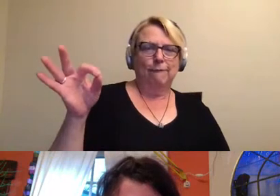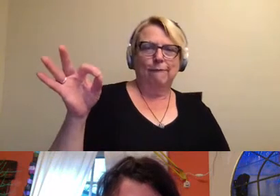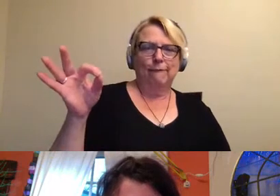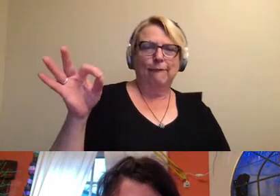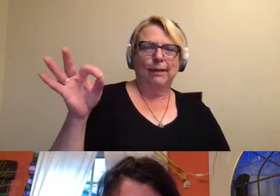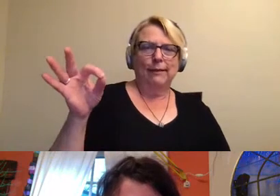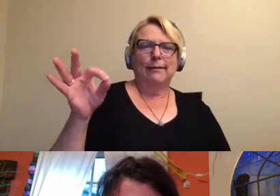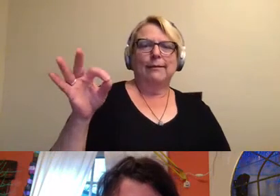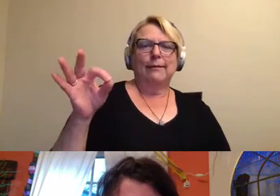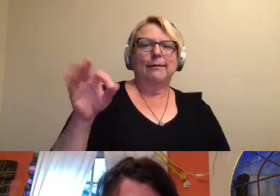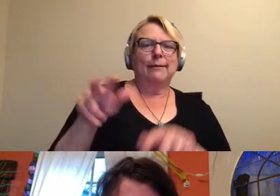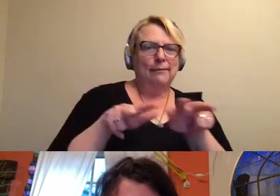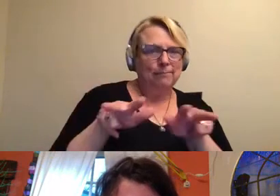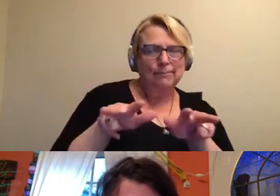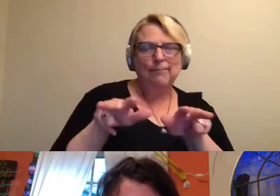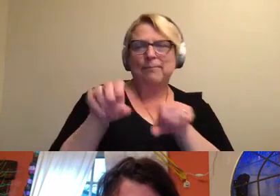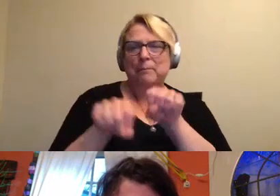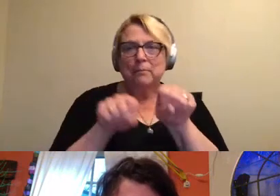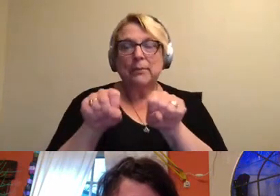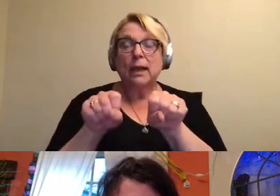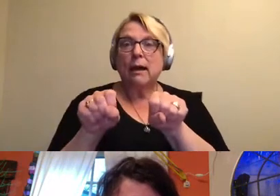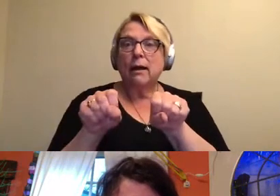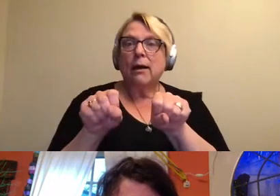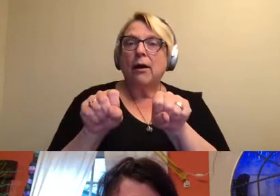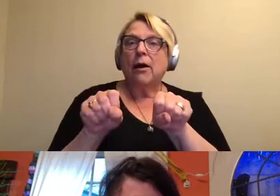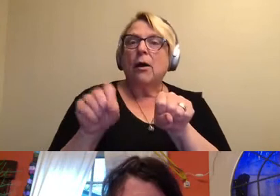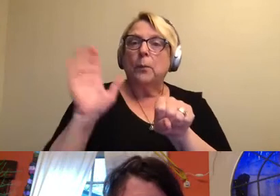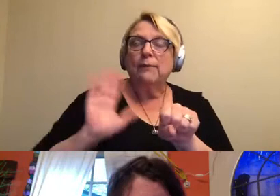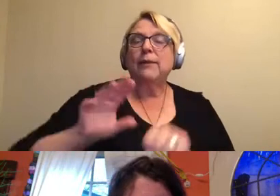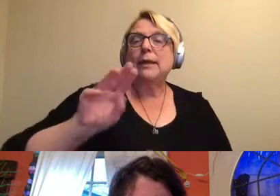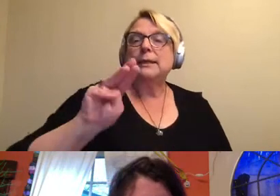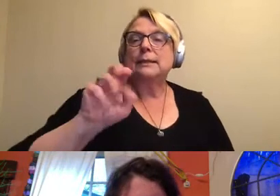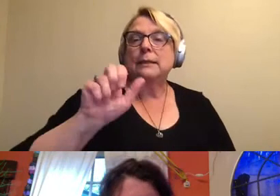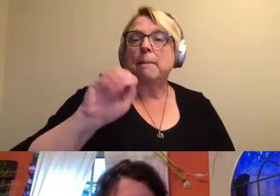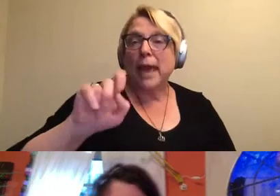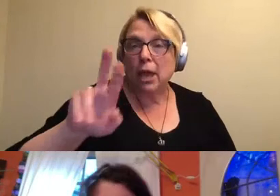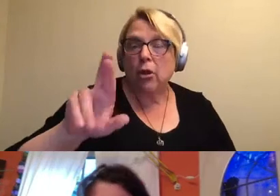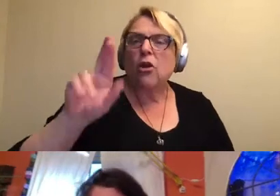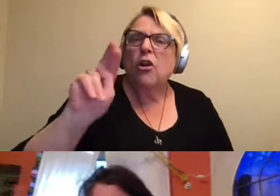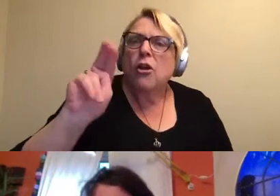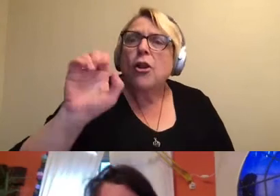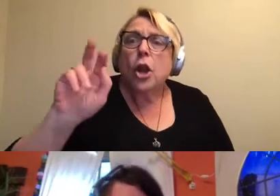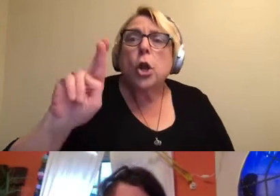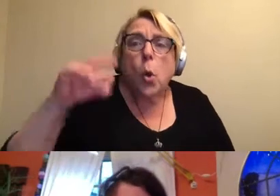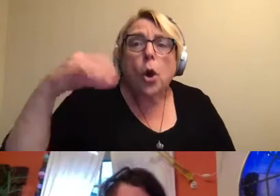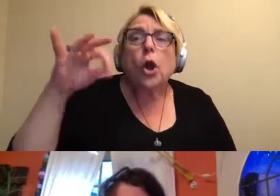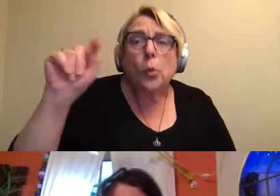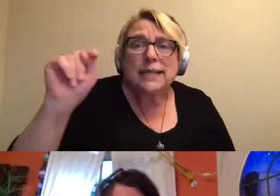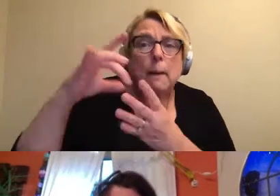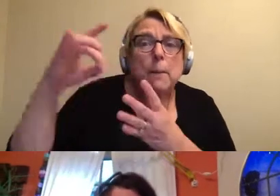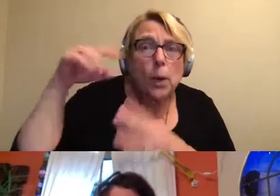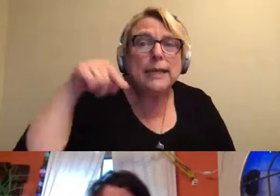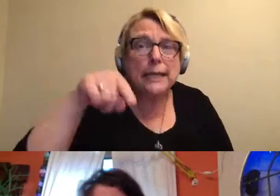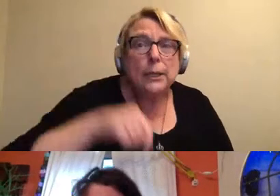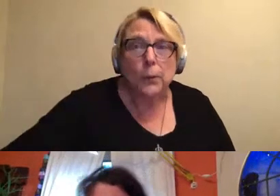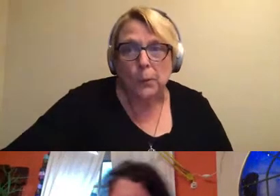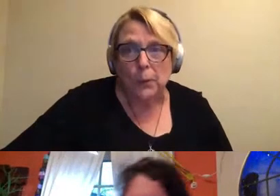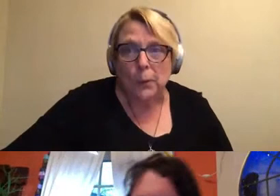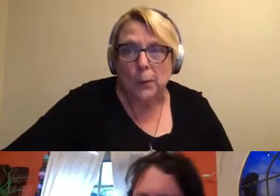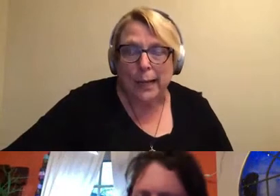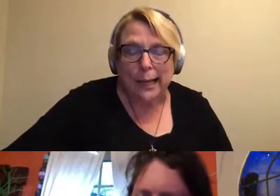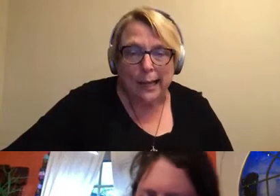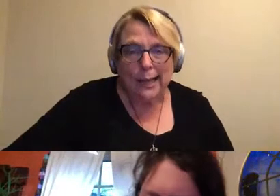were appointed by Mayor Norquist, I believe, and you have